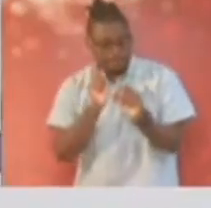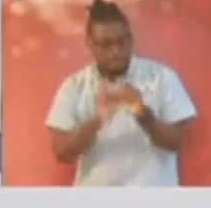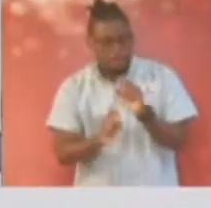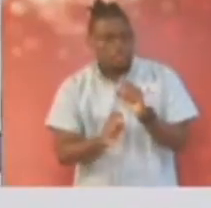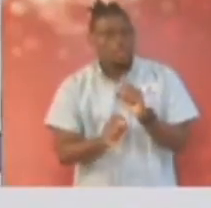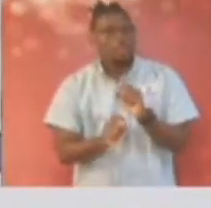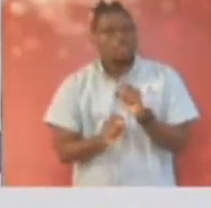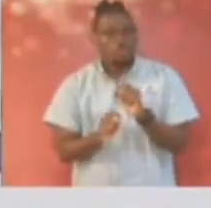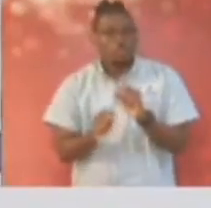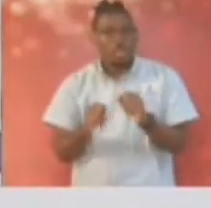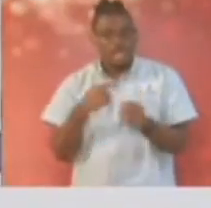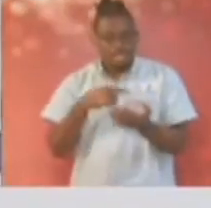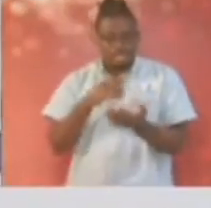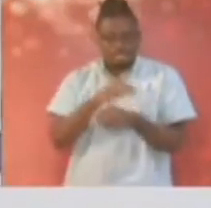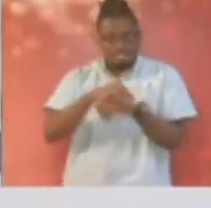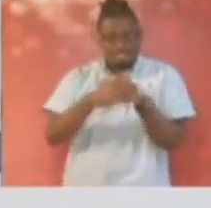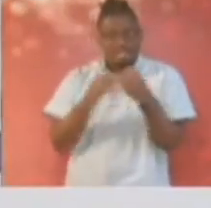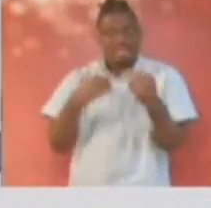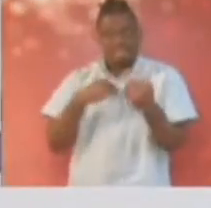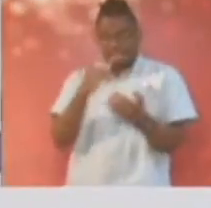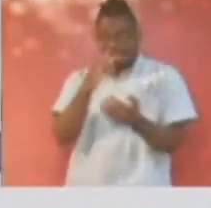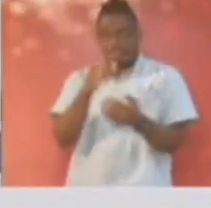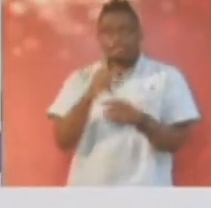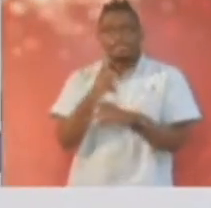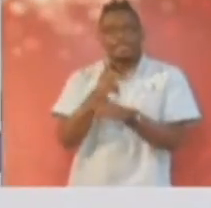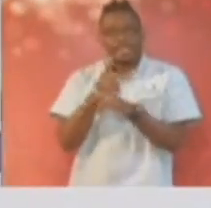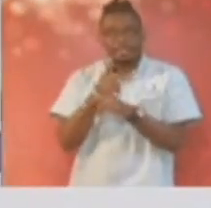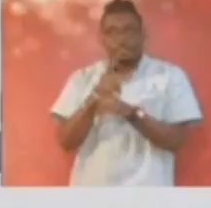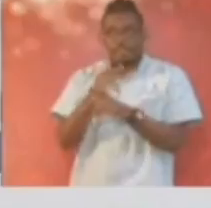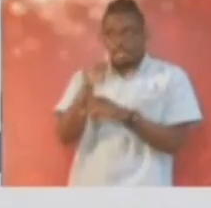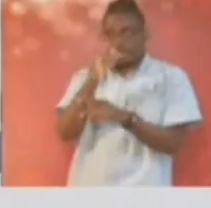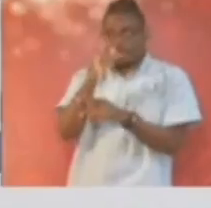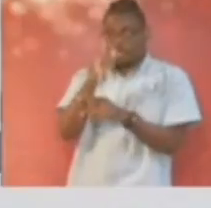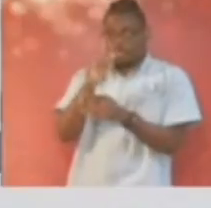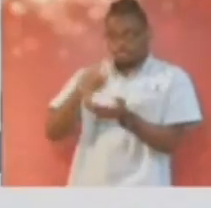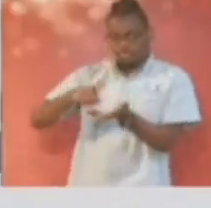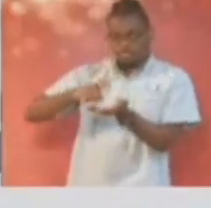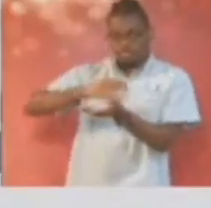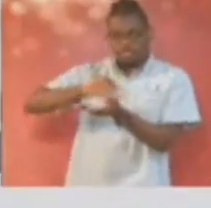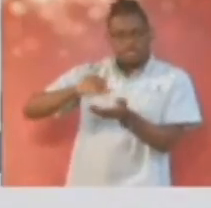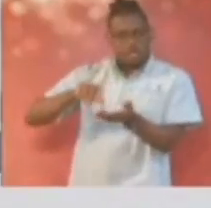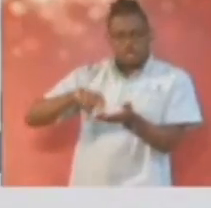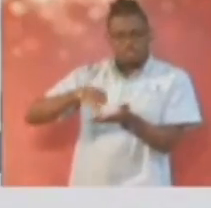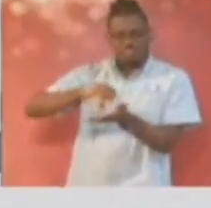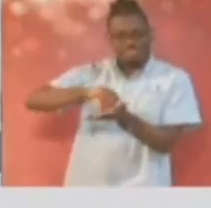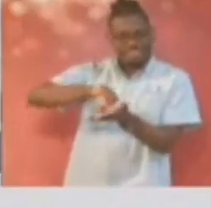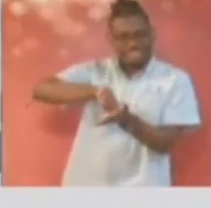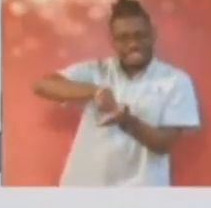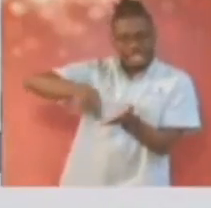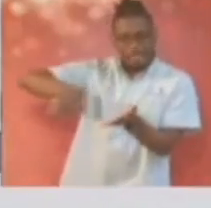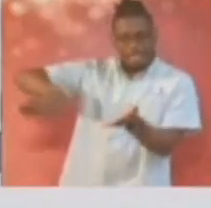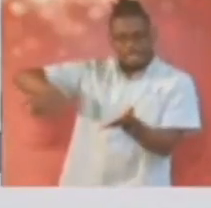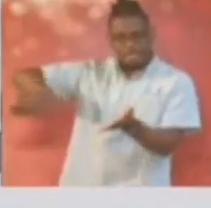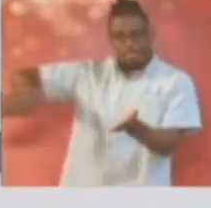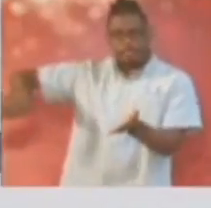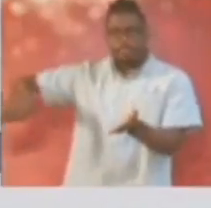And additionally, keep all alcohol-based hand sanitizers away from open flames as they may catch fire.